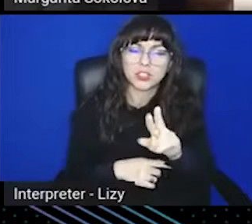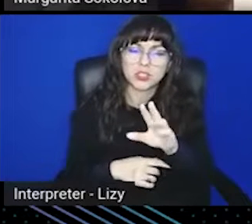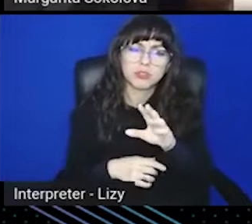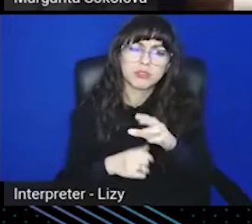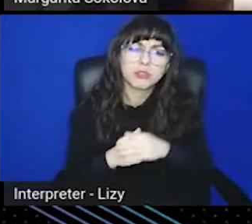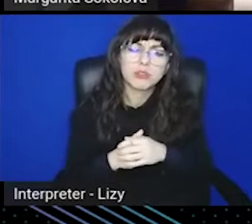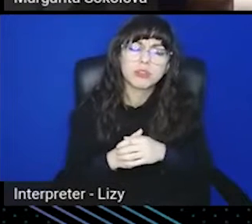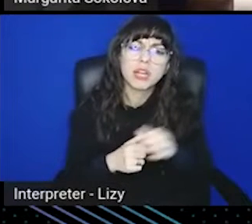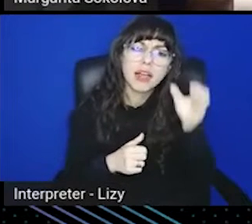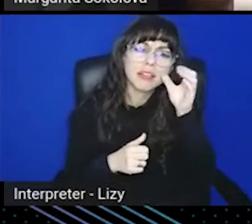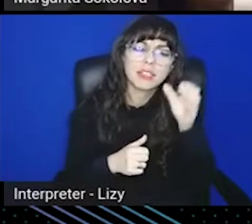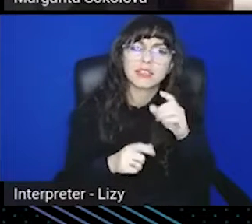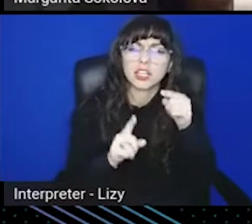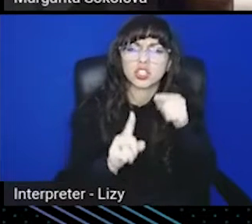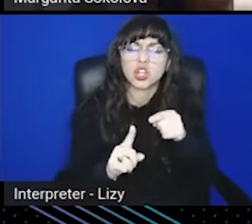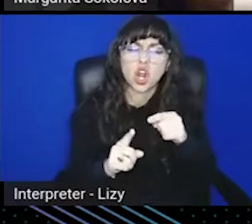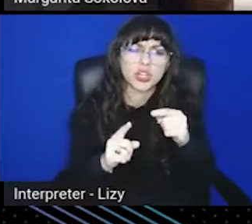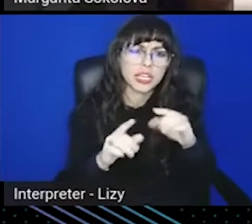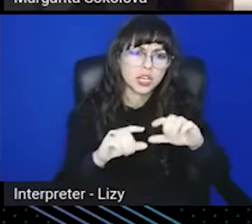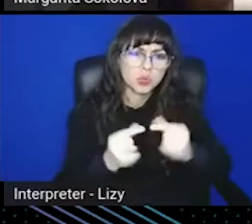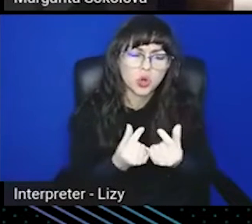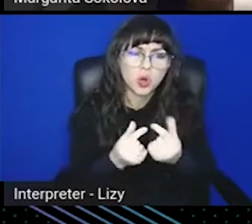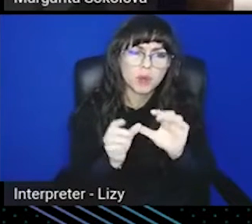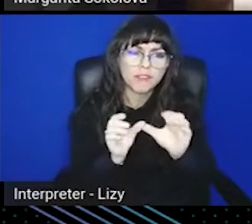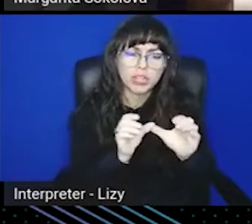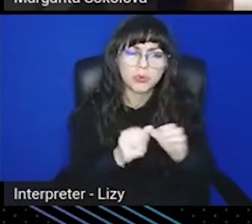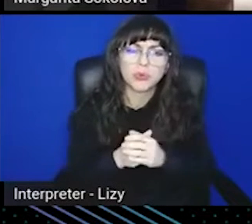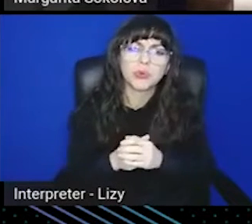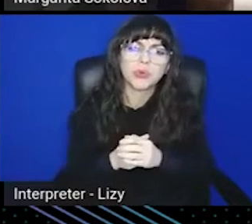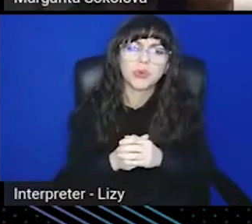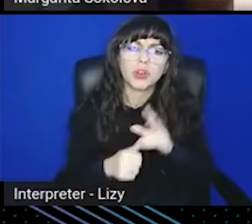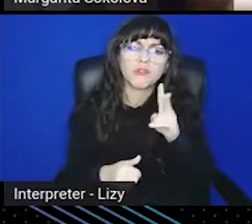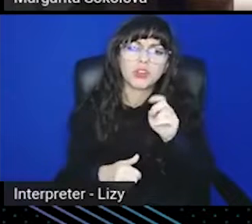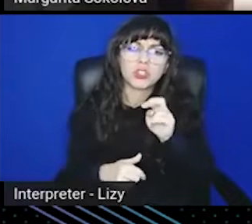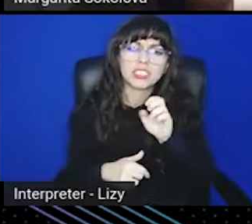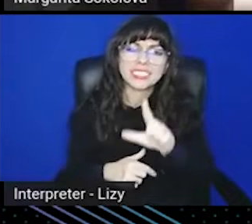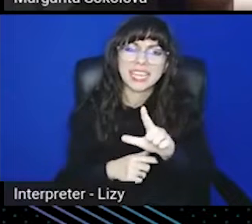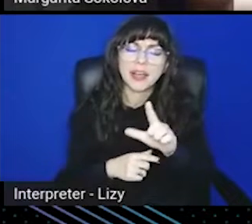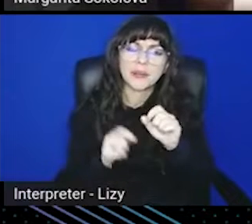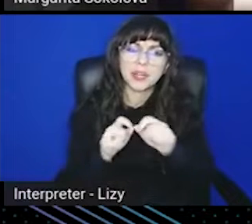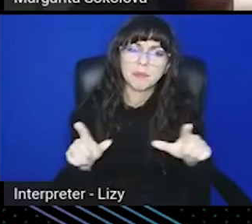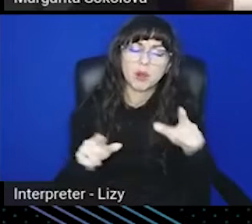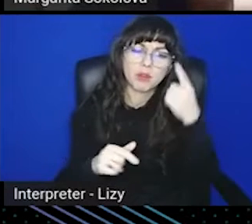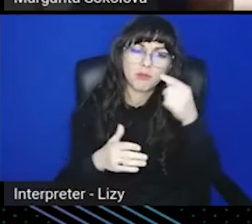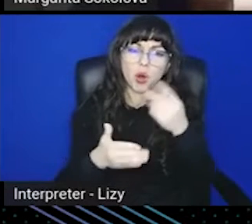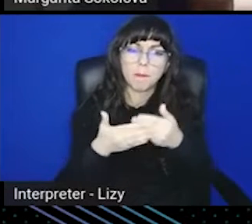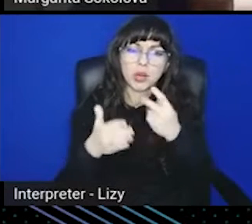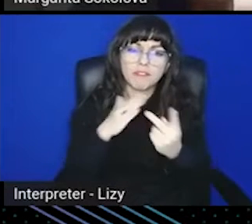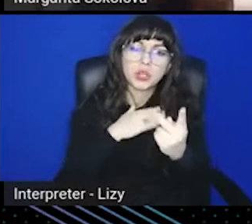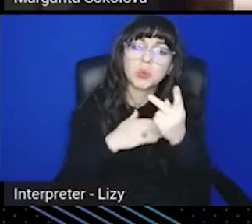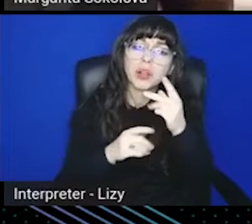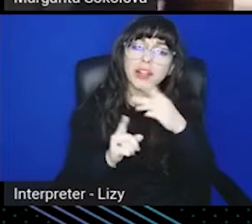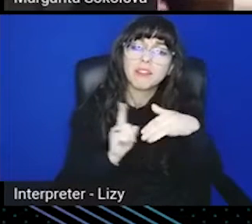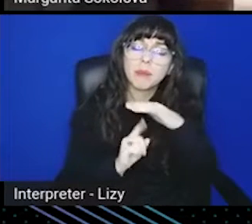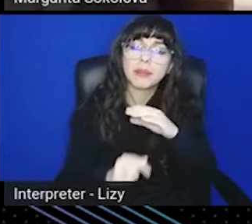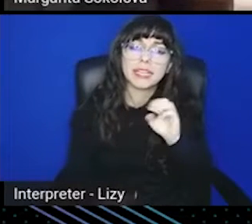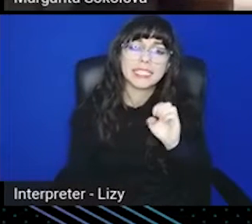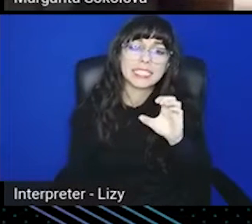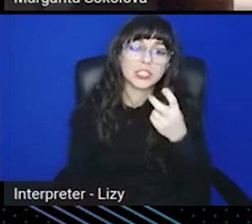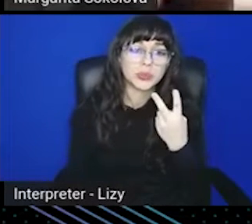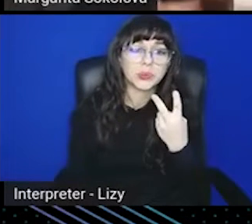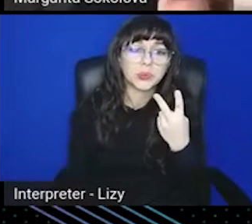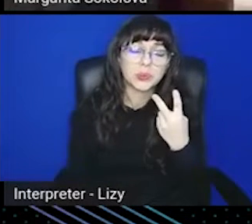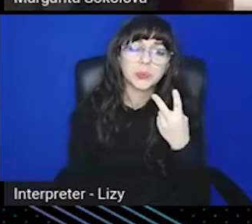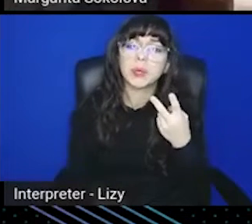and target group configured, a Vercel deployment specific to that preview environment, an EC2 instance that will house the